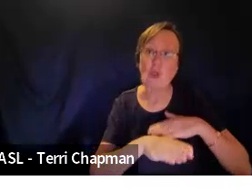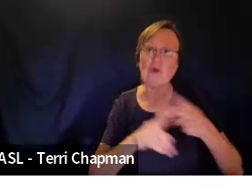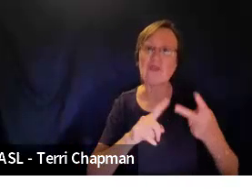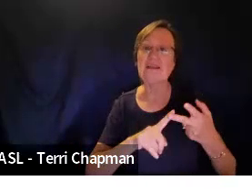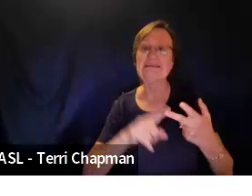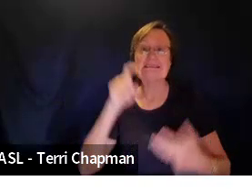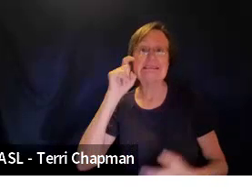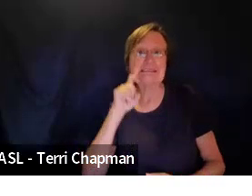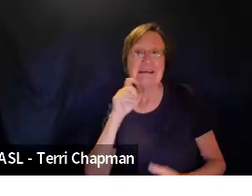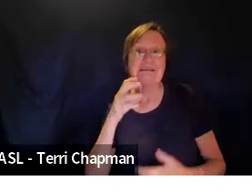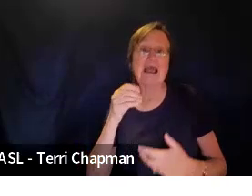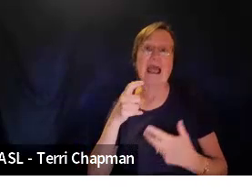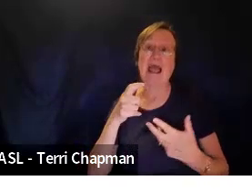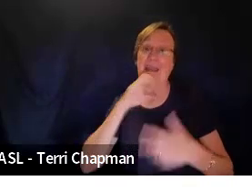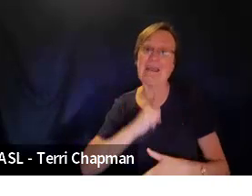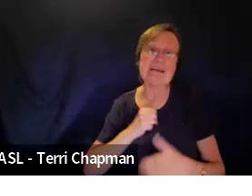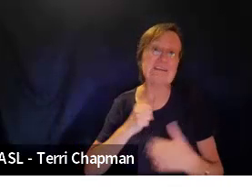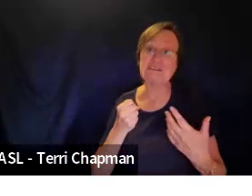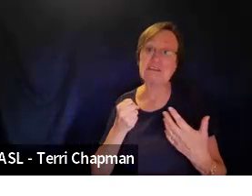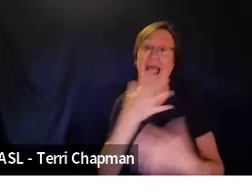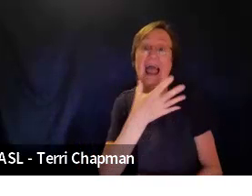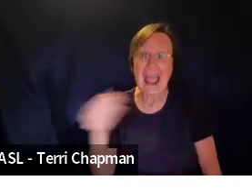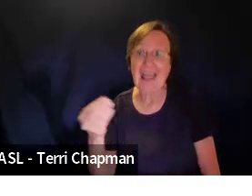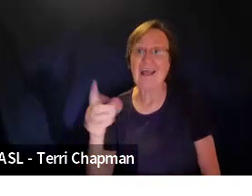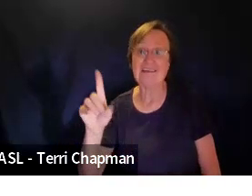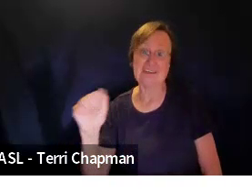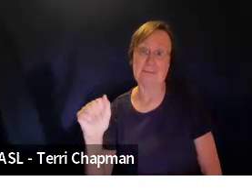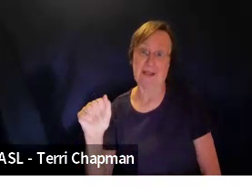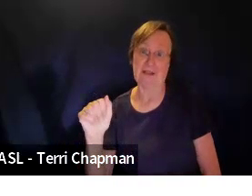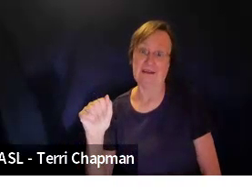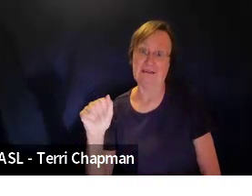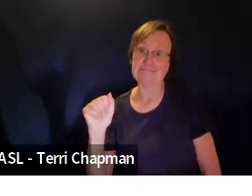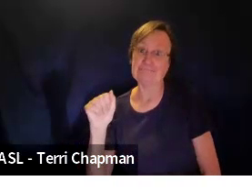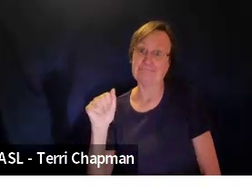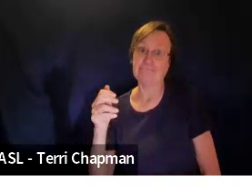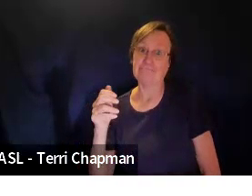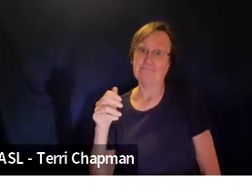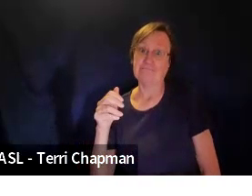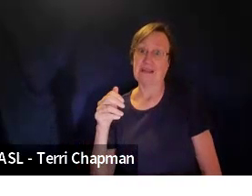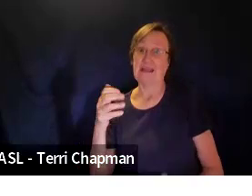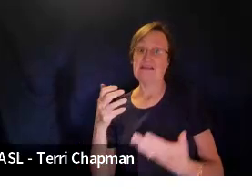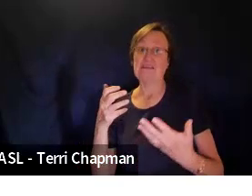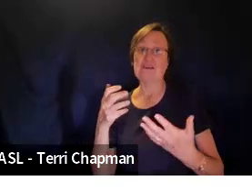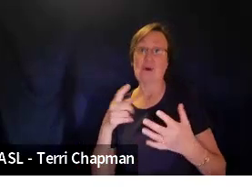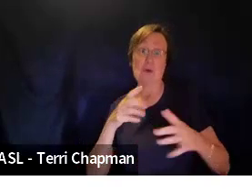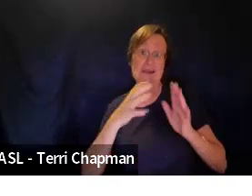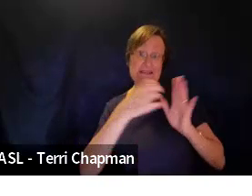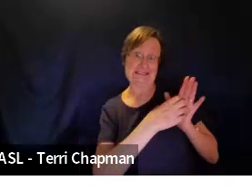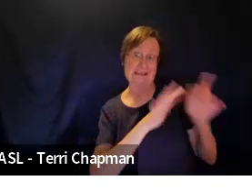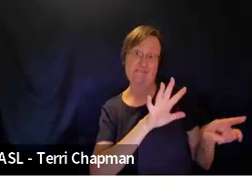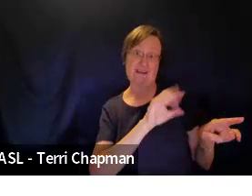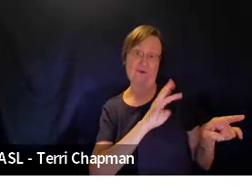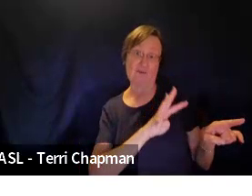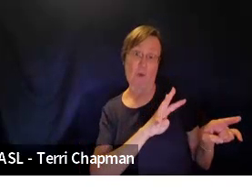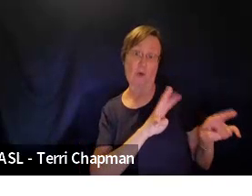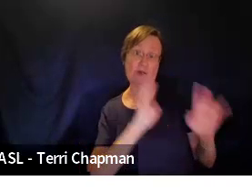sex, and age, and disability. And so unlike Section 504, which is just